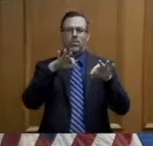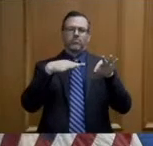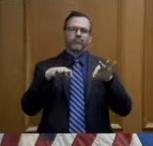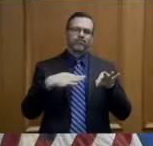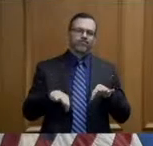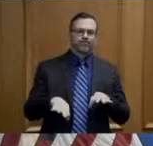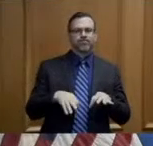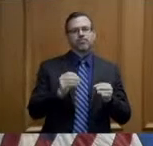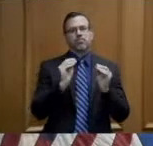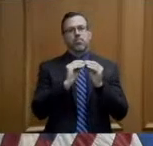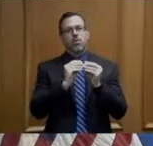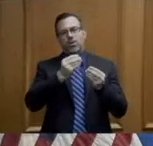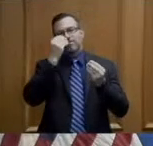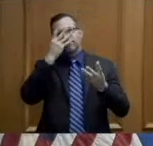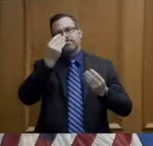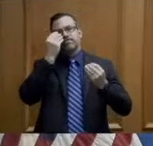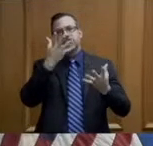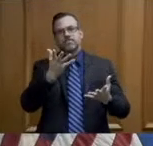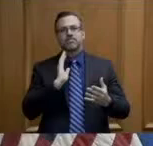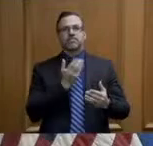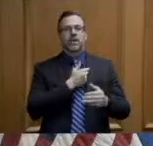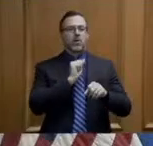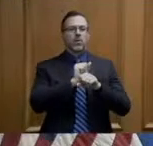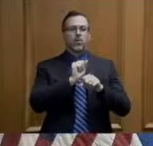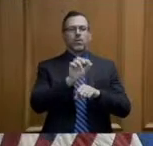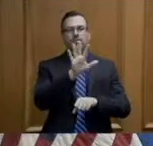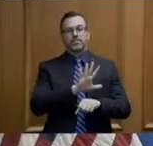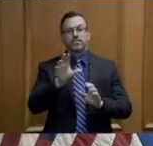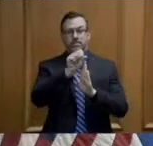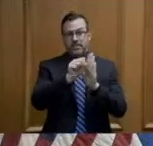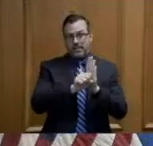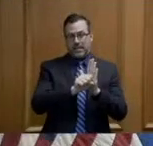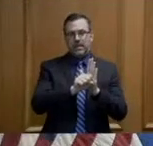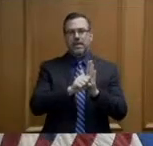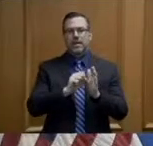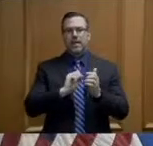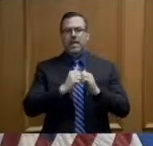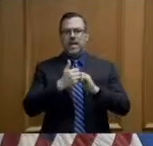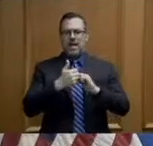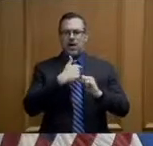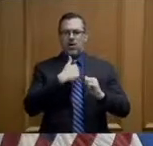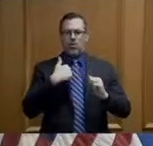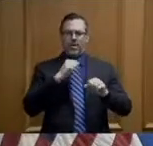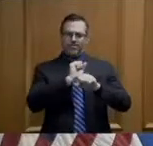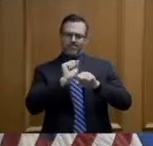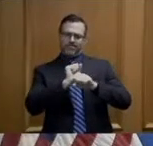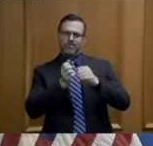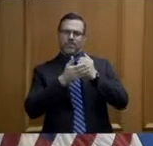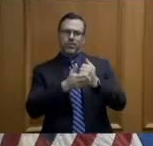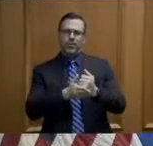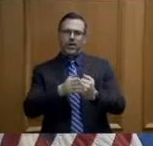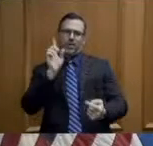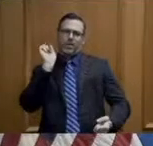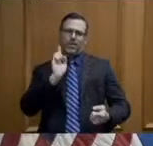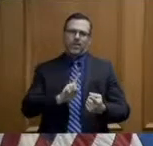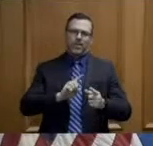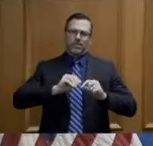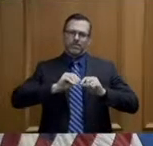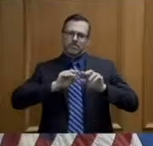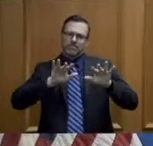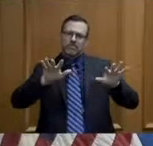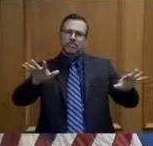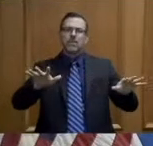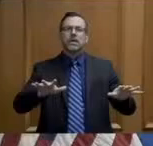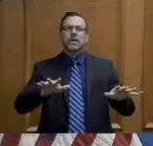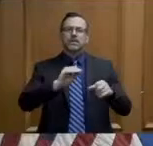it is that we're doing across the state and our efforts to mitigate the spread of COVID and our efforts to begin the